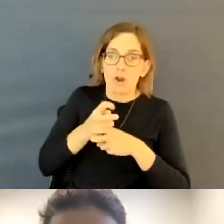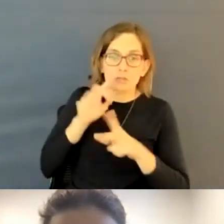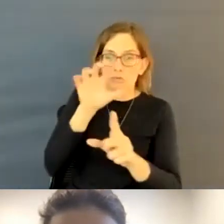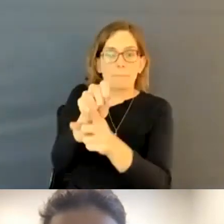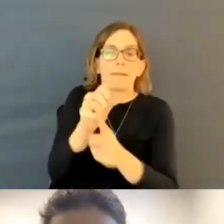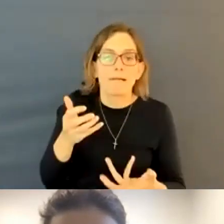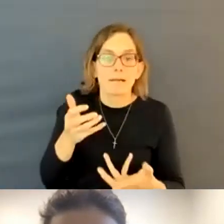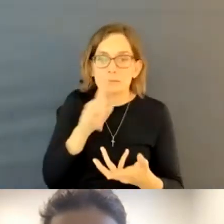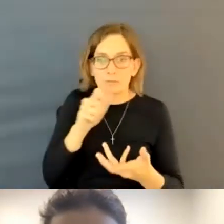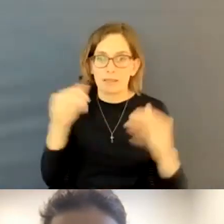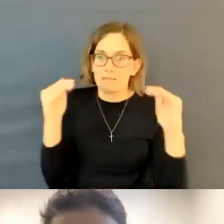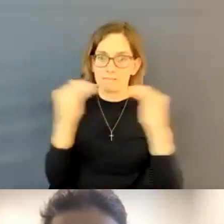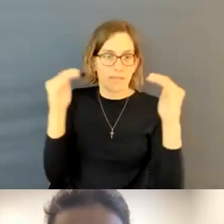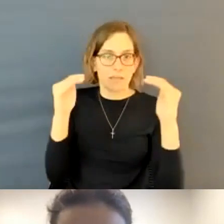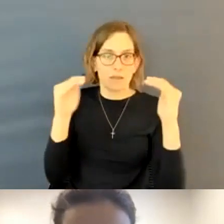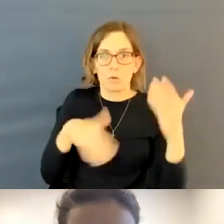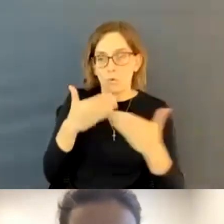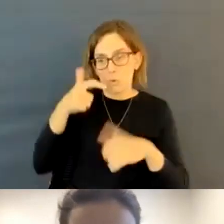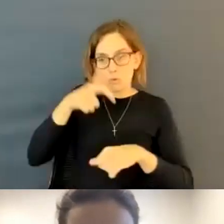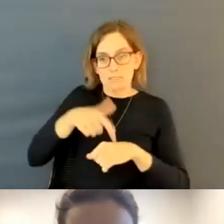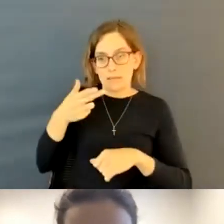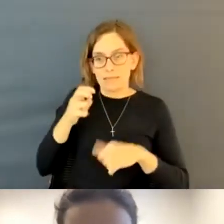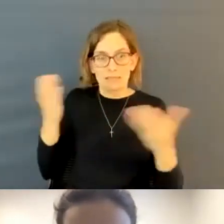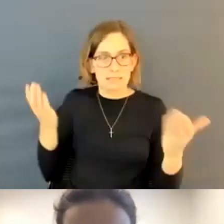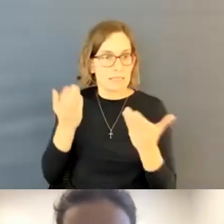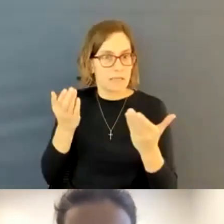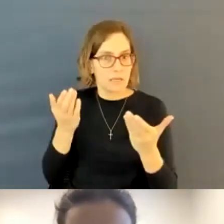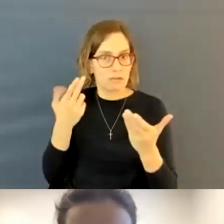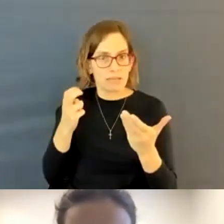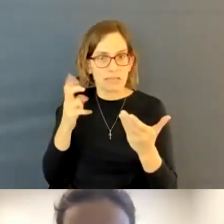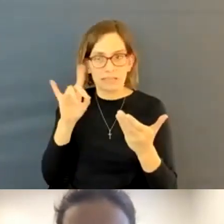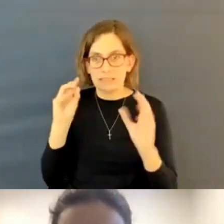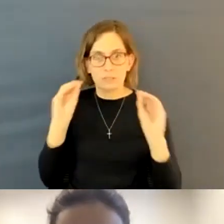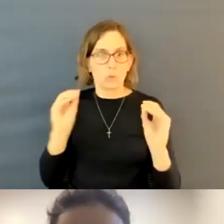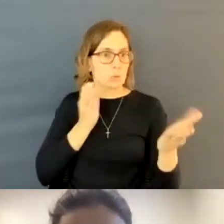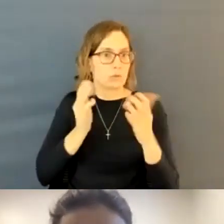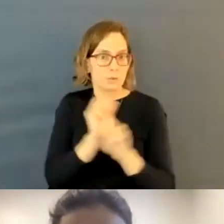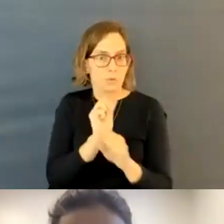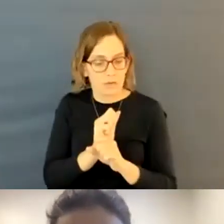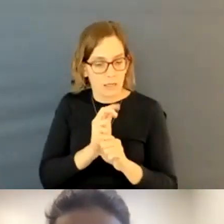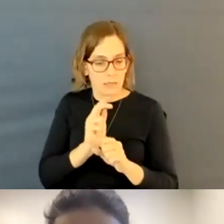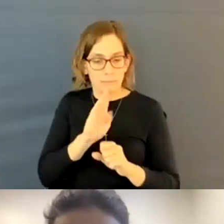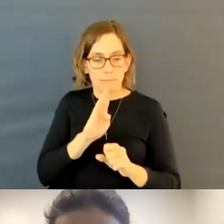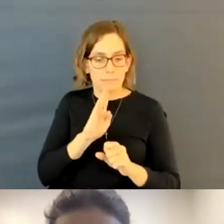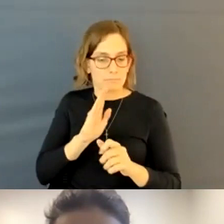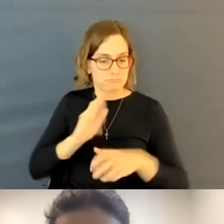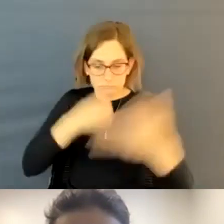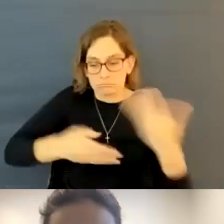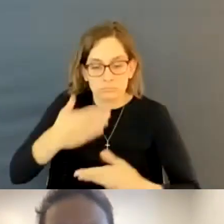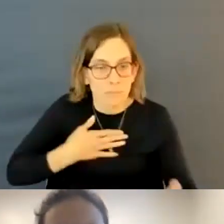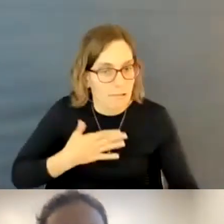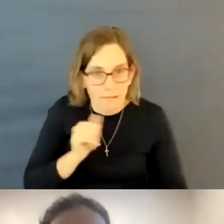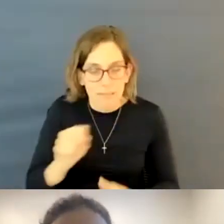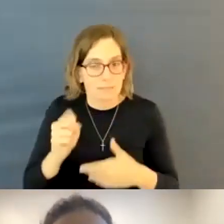it's totally not fair. Like the whole time he was here, he didn't do like any service work. And I've like busted my ass for years,